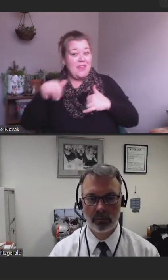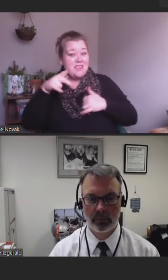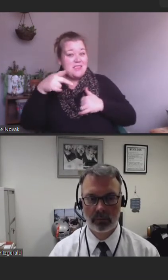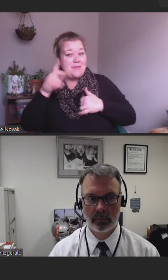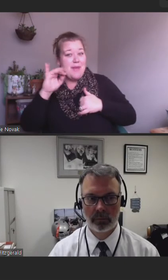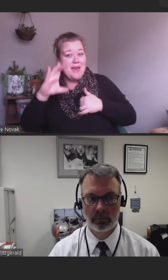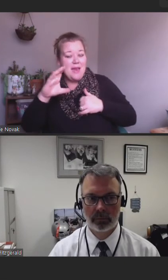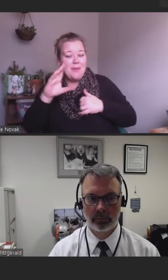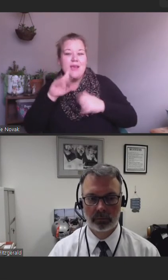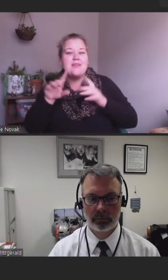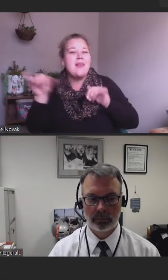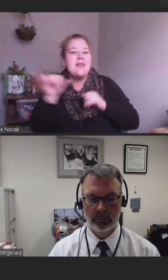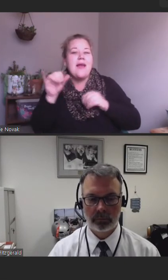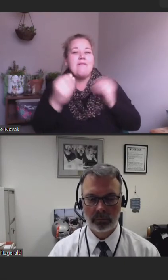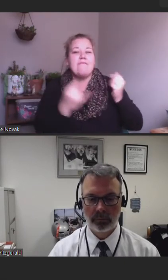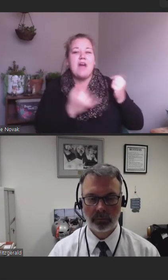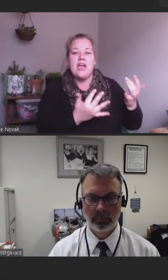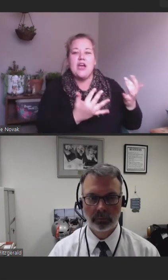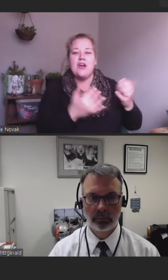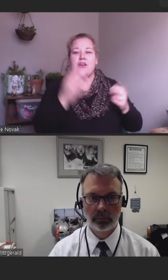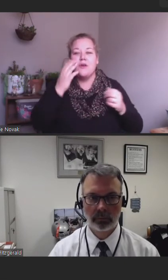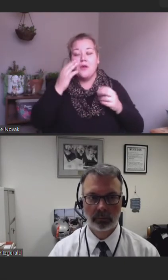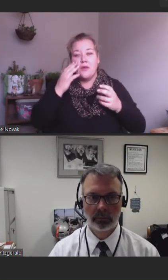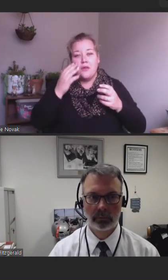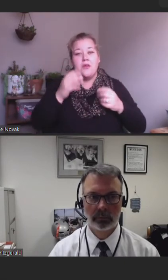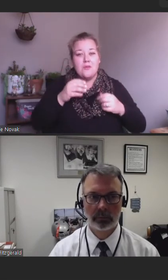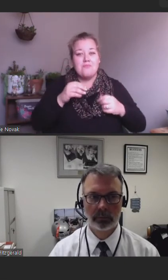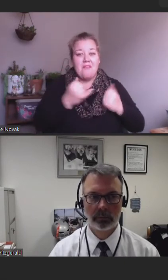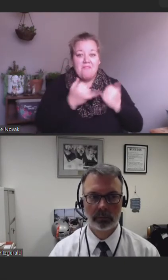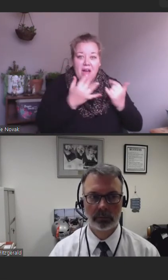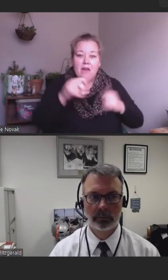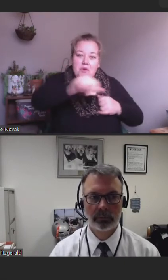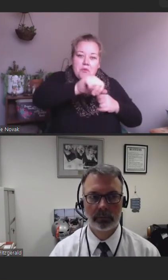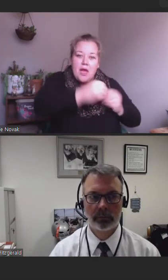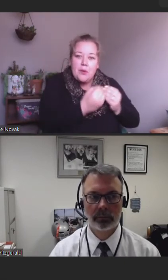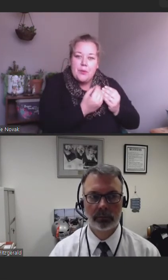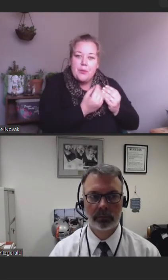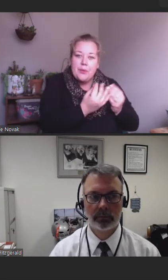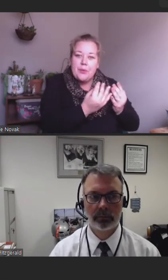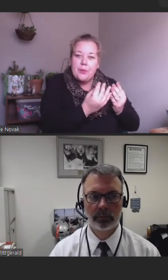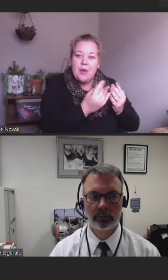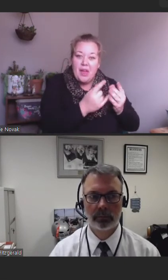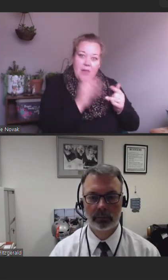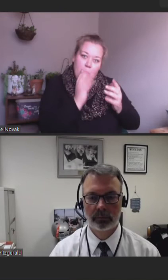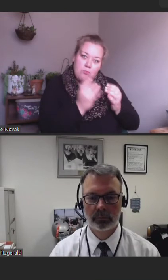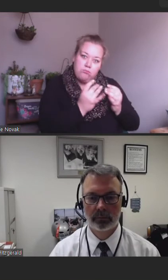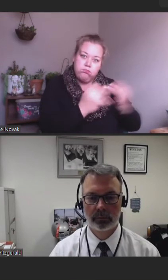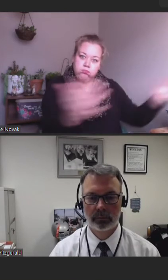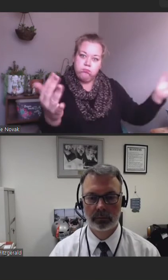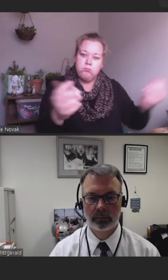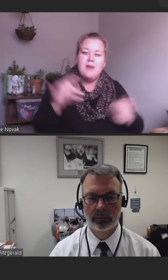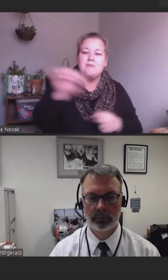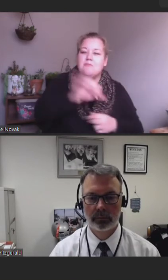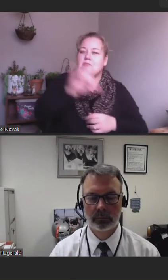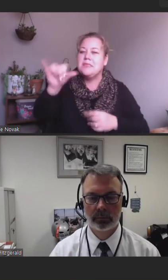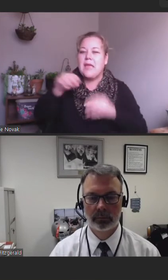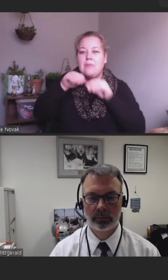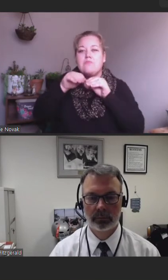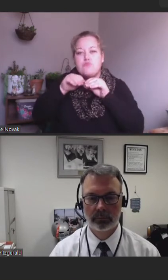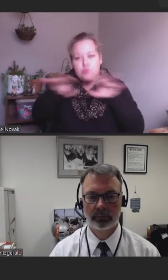small. But when it gets roaring, it grows exponentially. And that's what we're seeing in our numbers, and that's what we're seeing in our